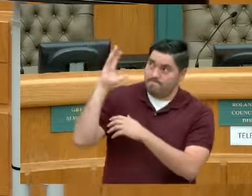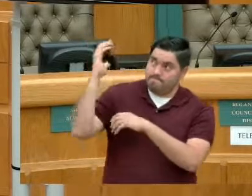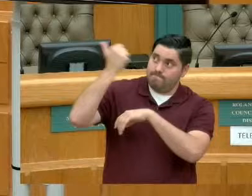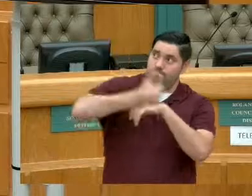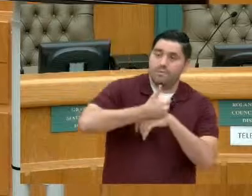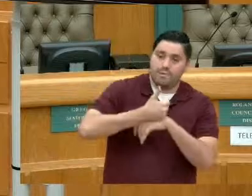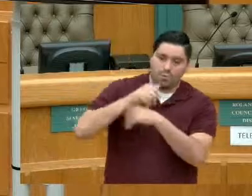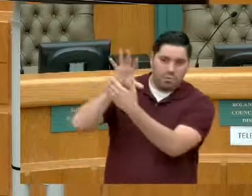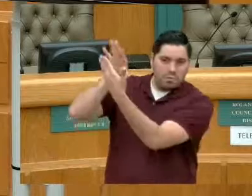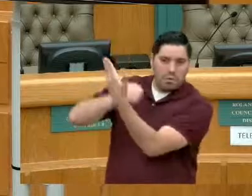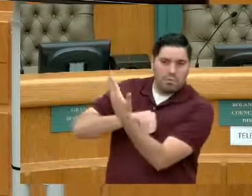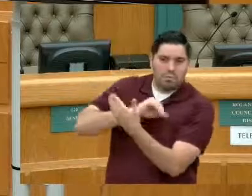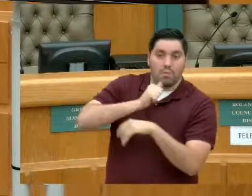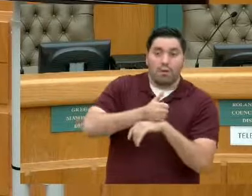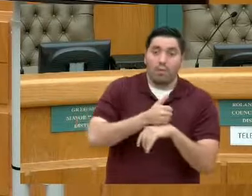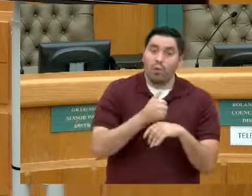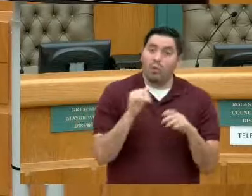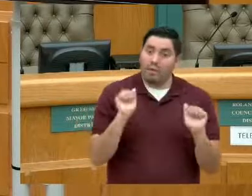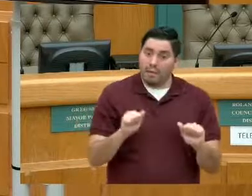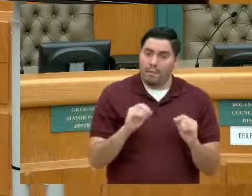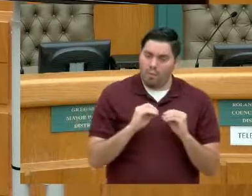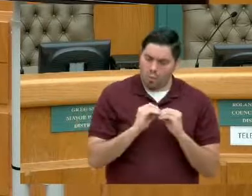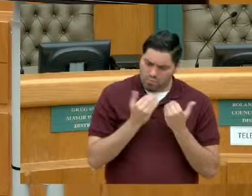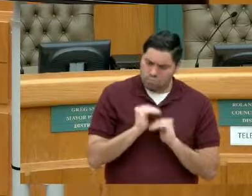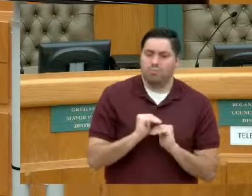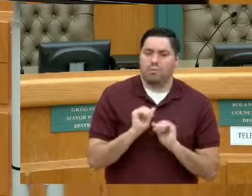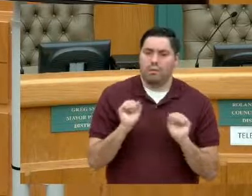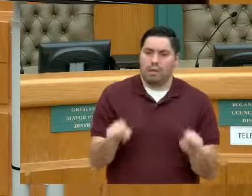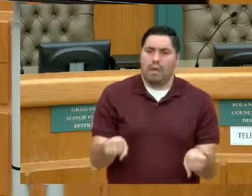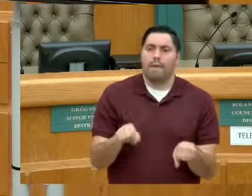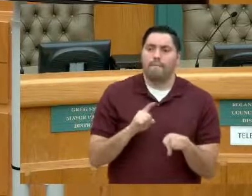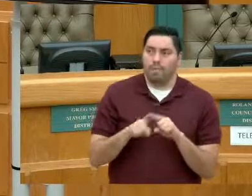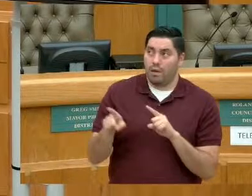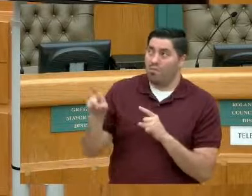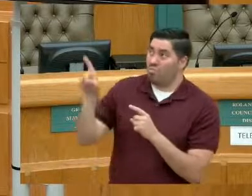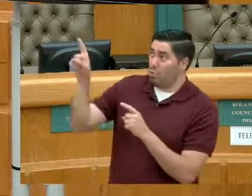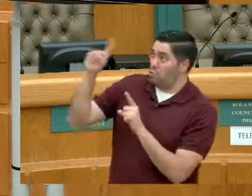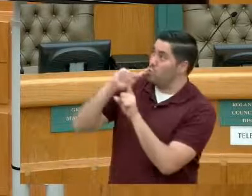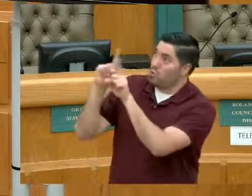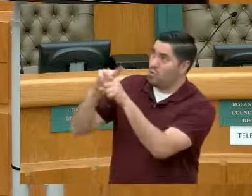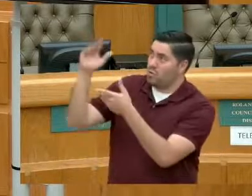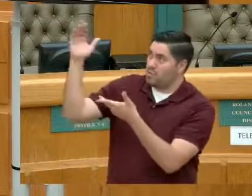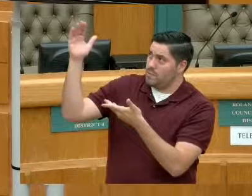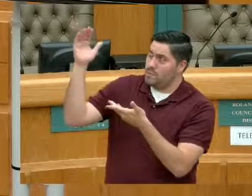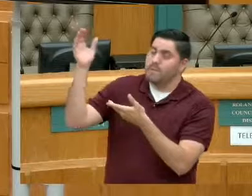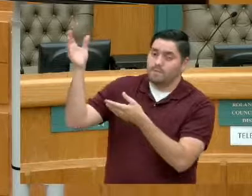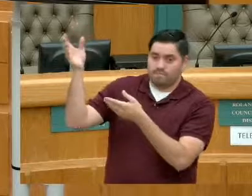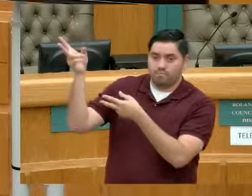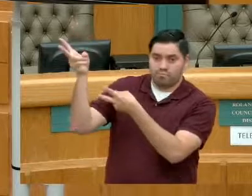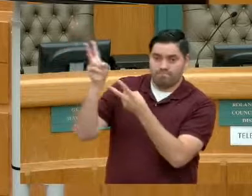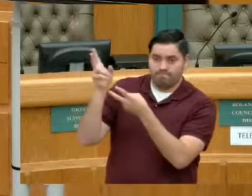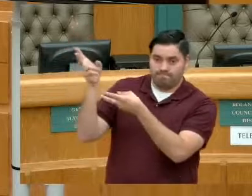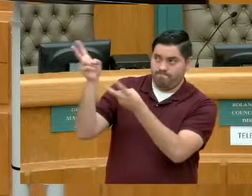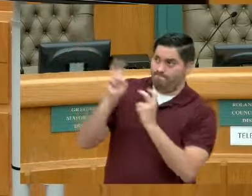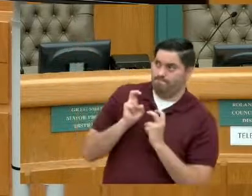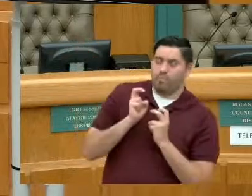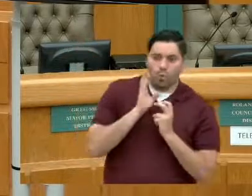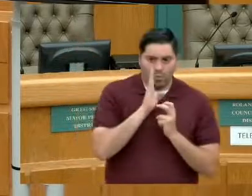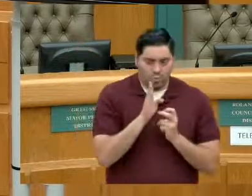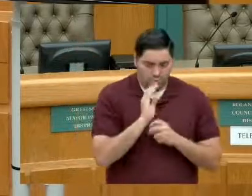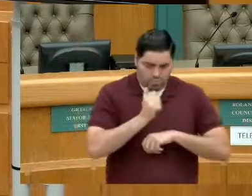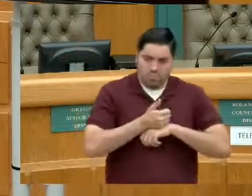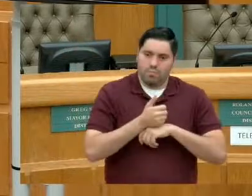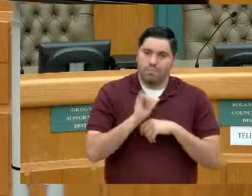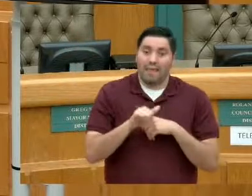right to be more restrictive, we're going to mimic these orders. So even though our orders currently in Nueces County